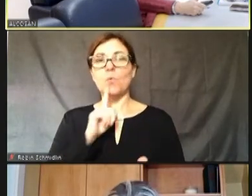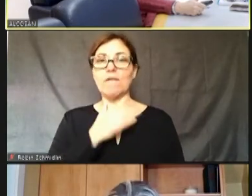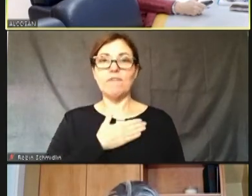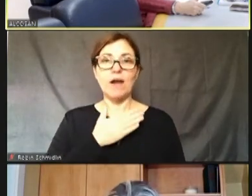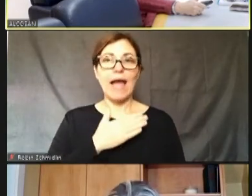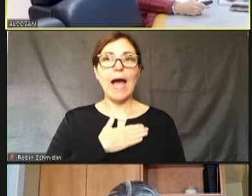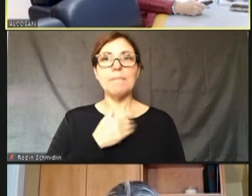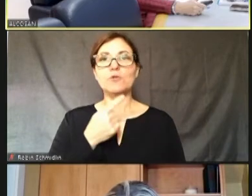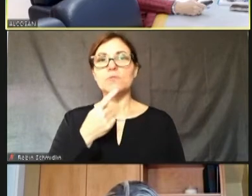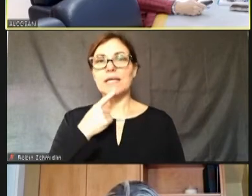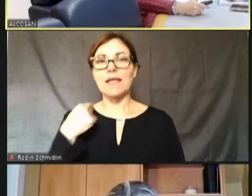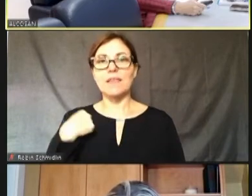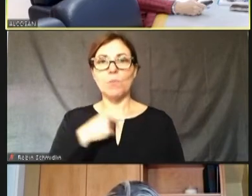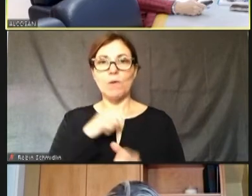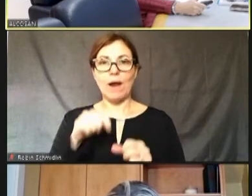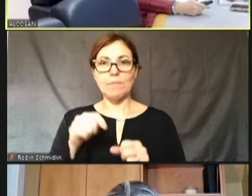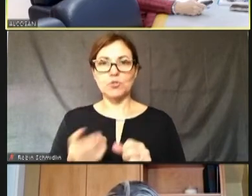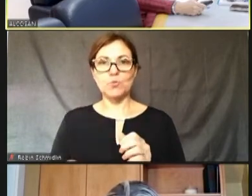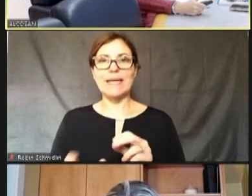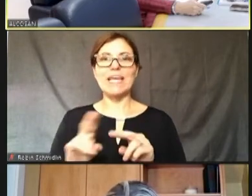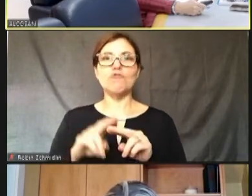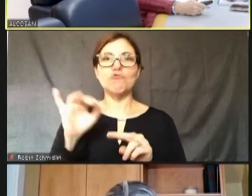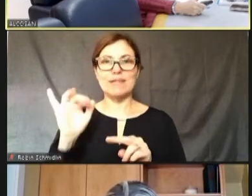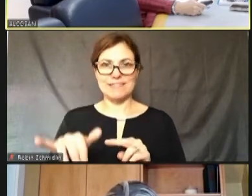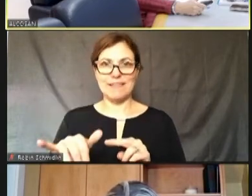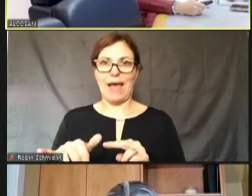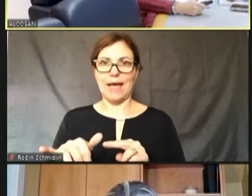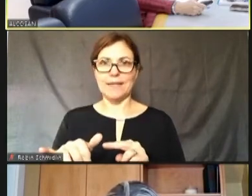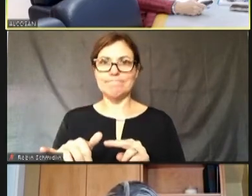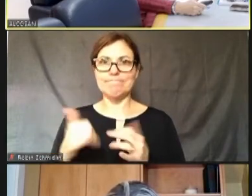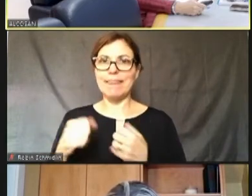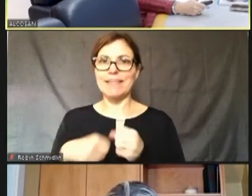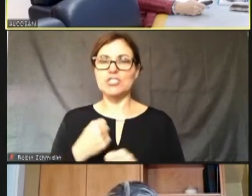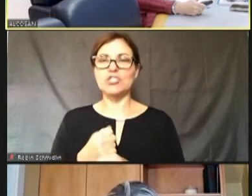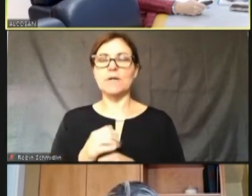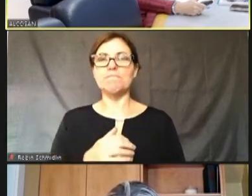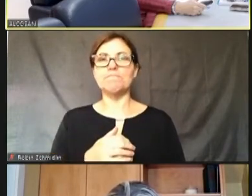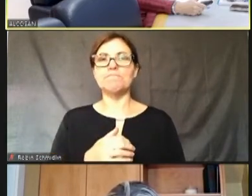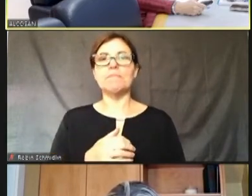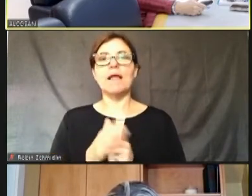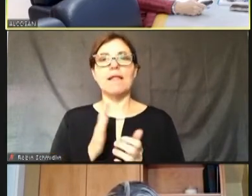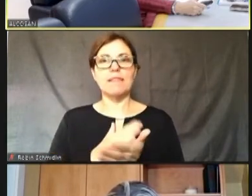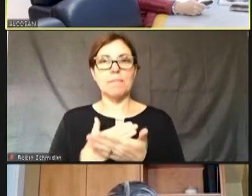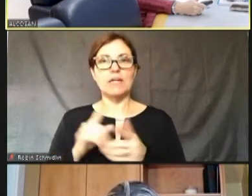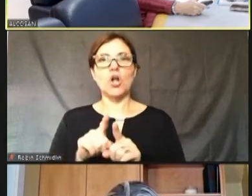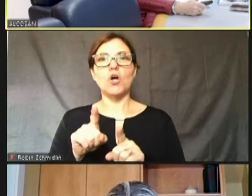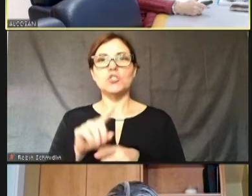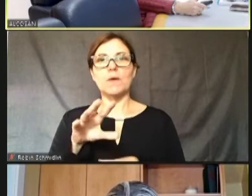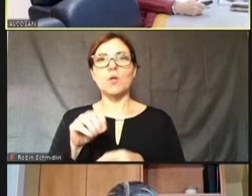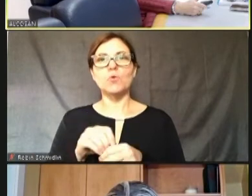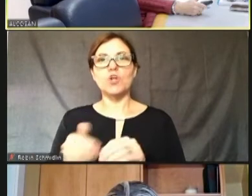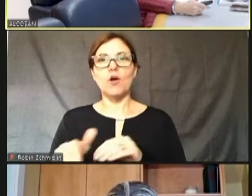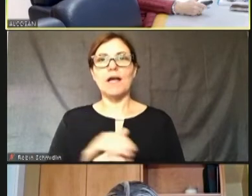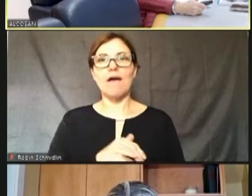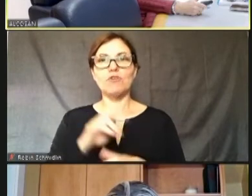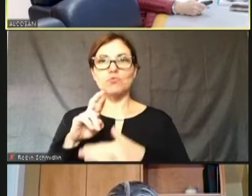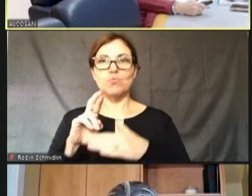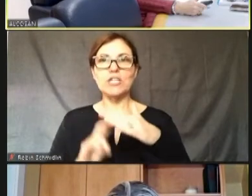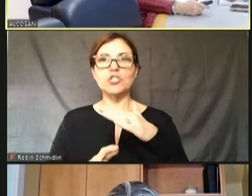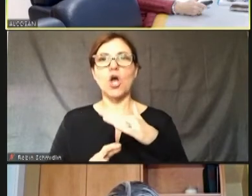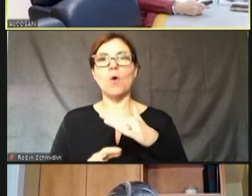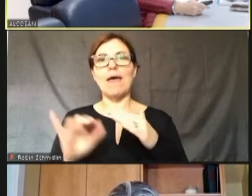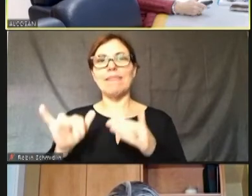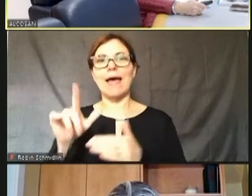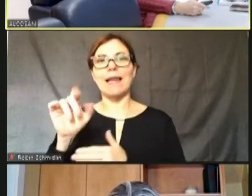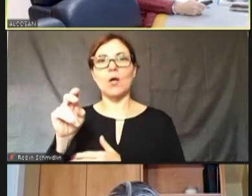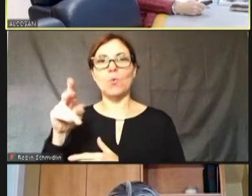that substantially this year. The budget also improves our coverage ratios and our liquidity for our debt service,